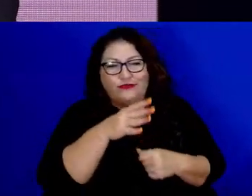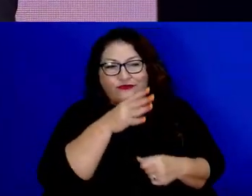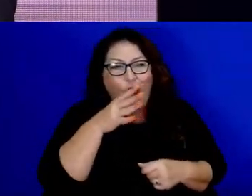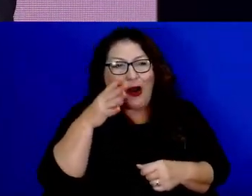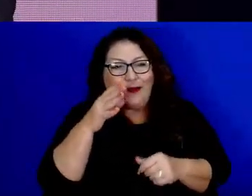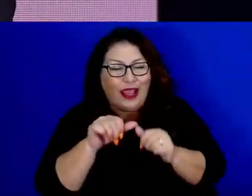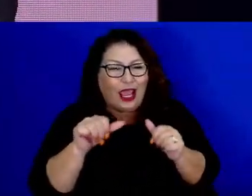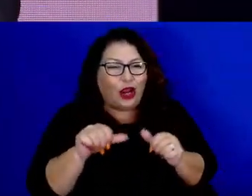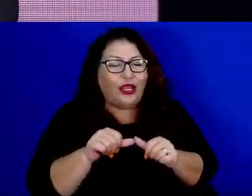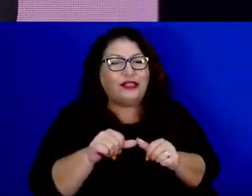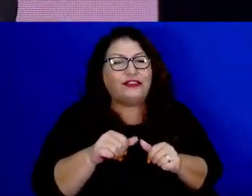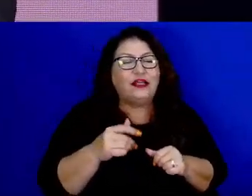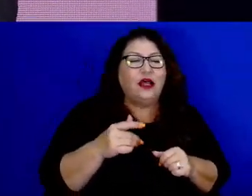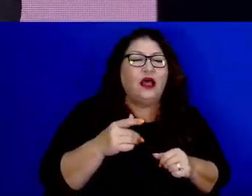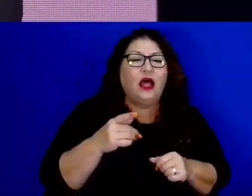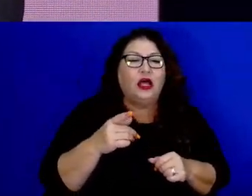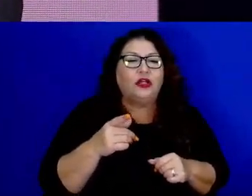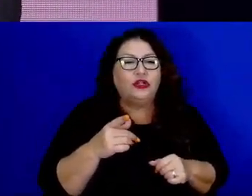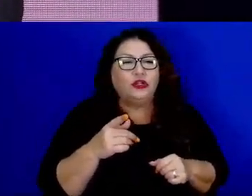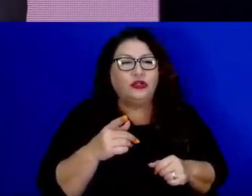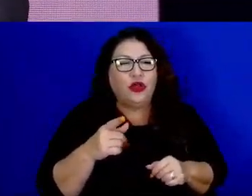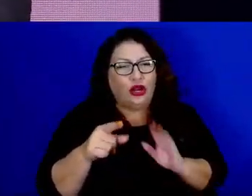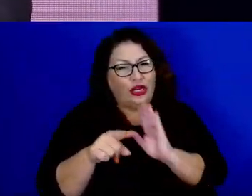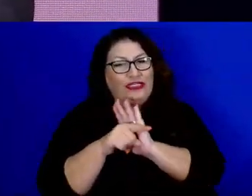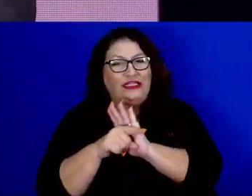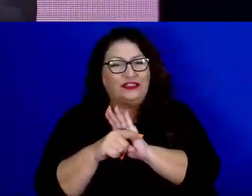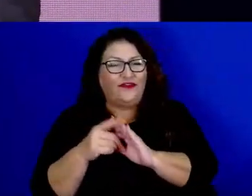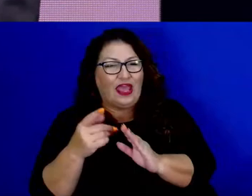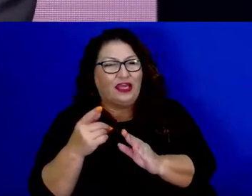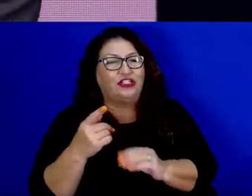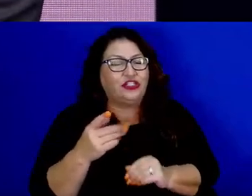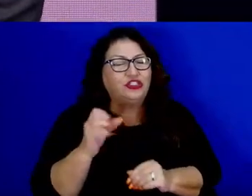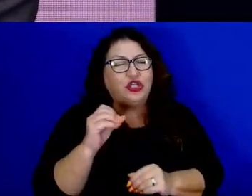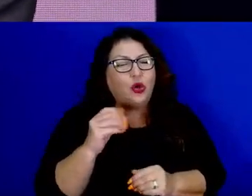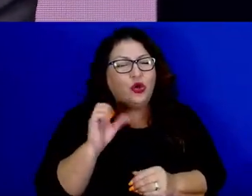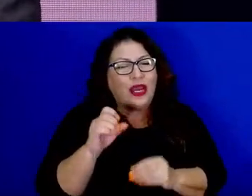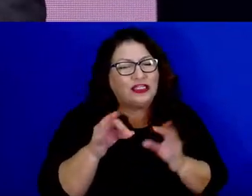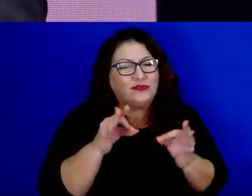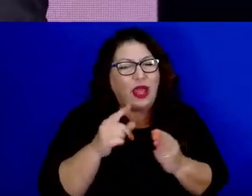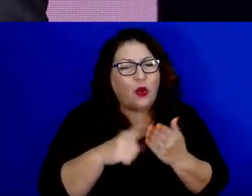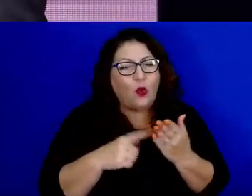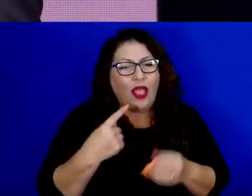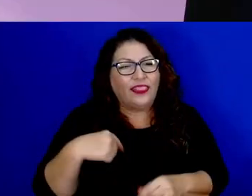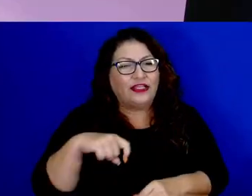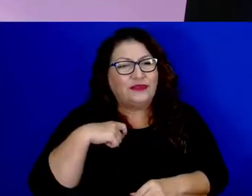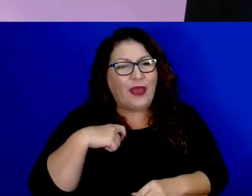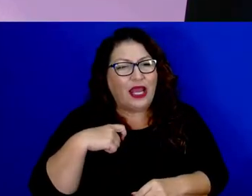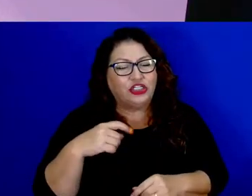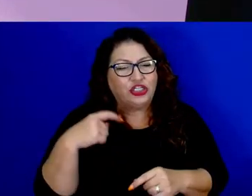are disadvantaged. I wonder if you can explain what the Spanish government's thinking and how you think the EU could help.